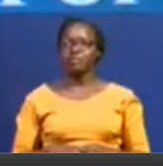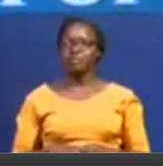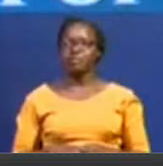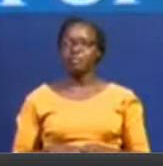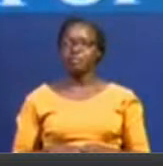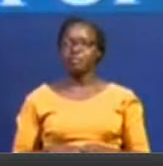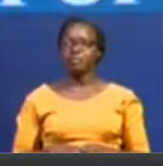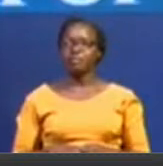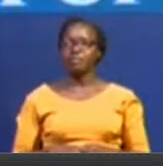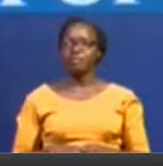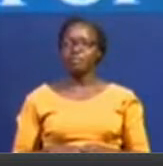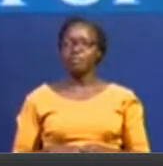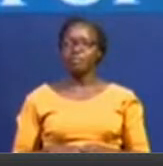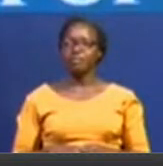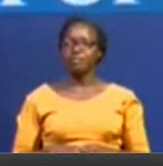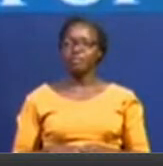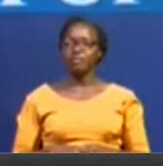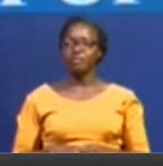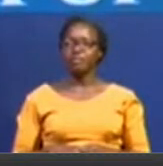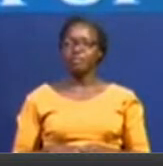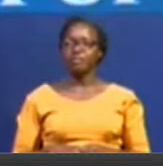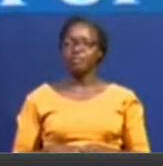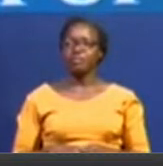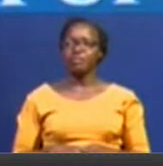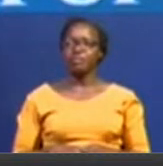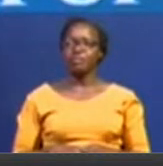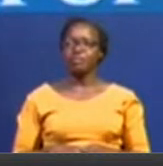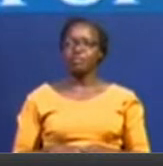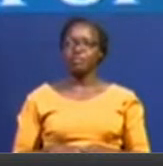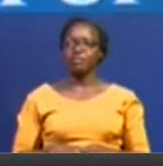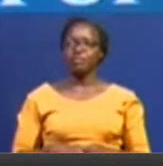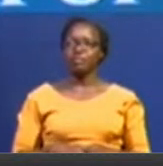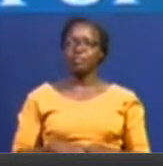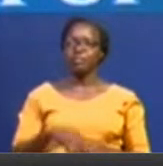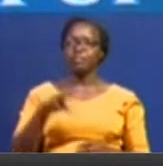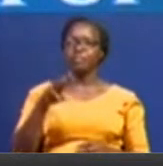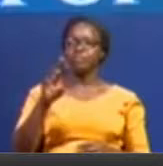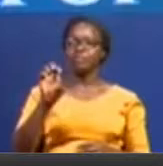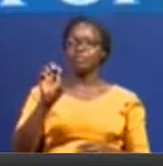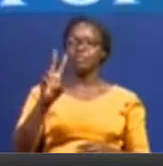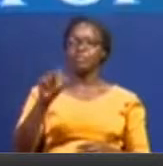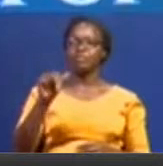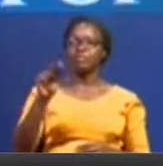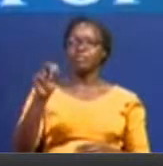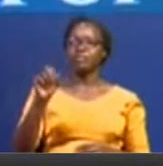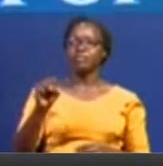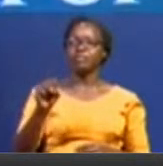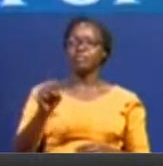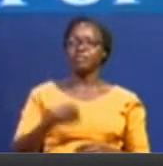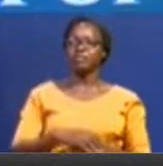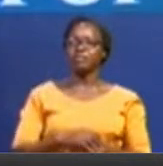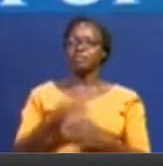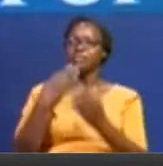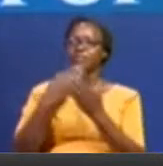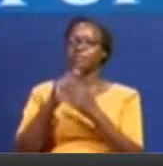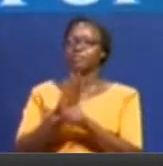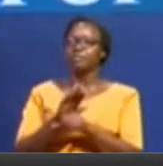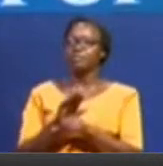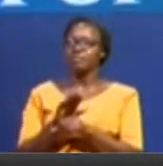Thank you. Now ask my colleague Evans Misati to ask you some questions. Thanks so much,